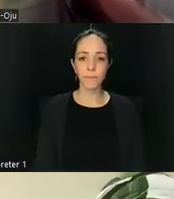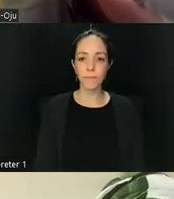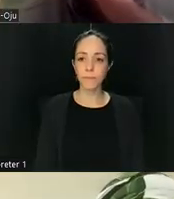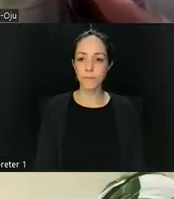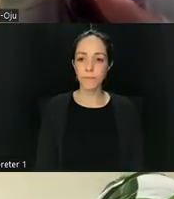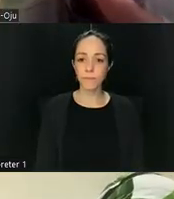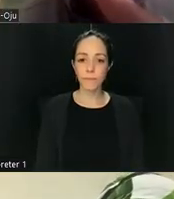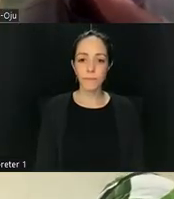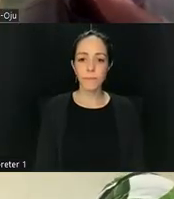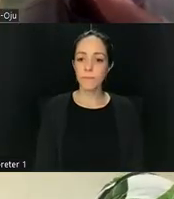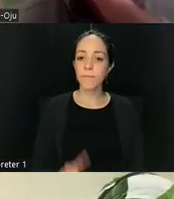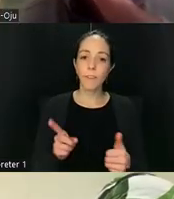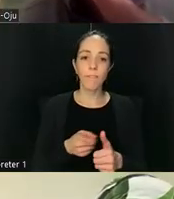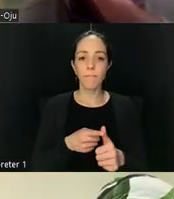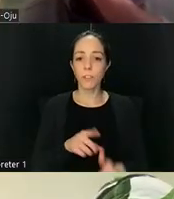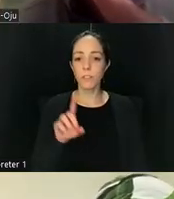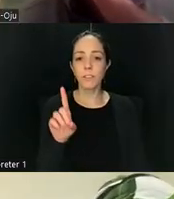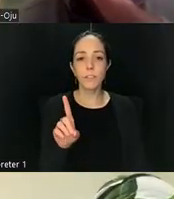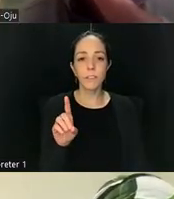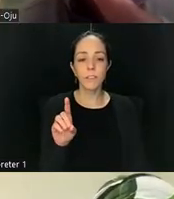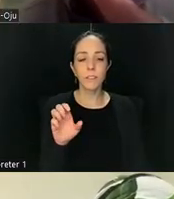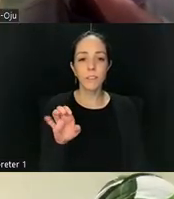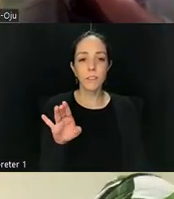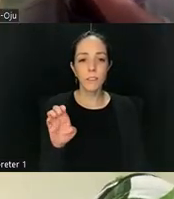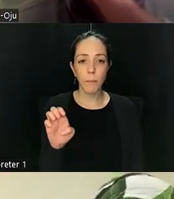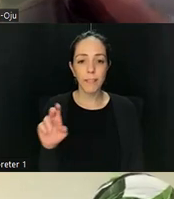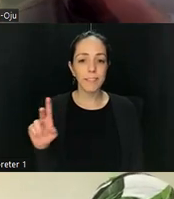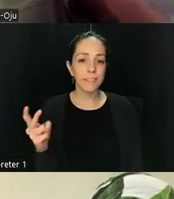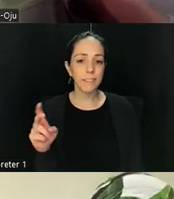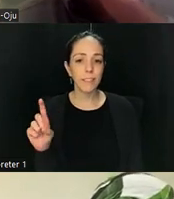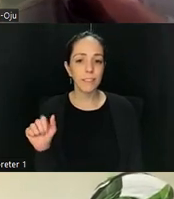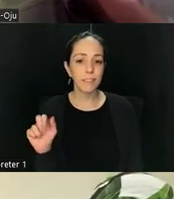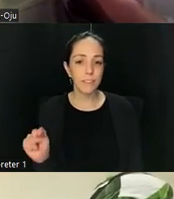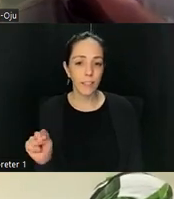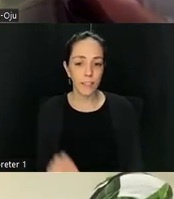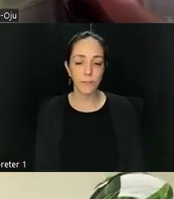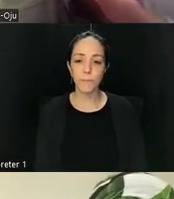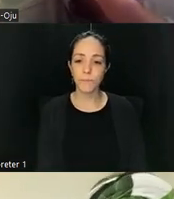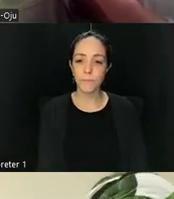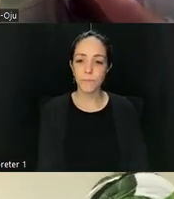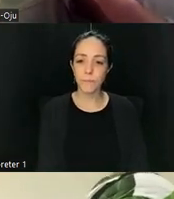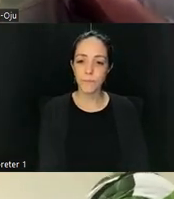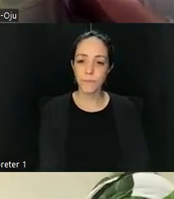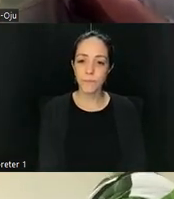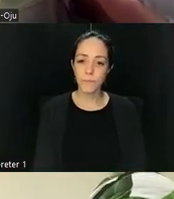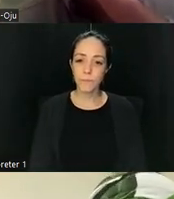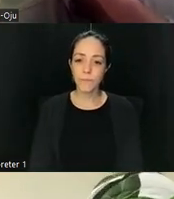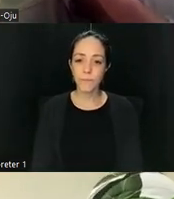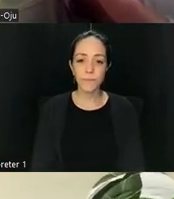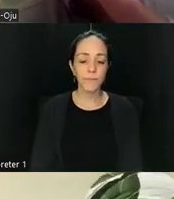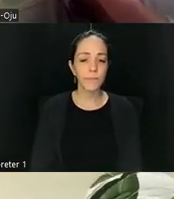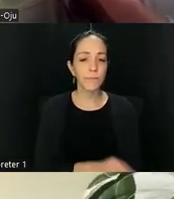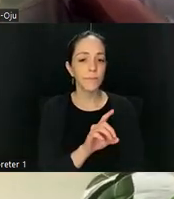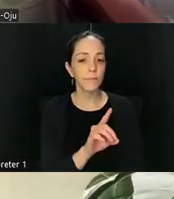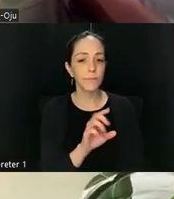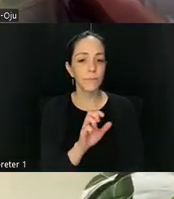We have Debbie and Dan would like to speak. Debbie? Hi,